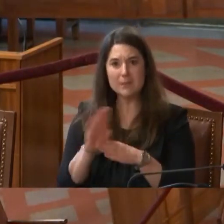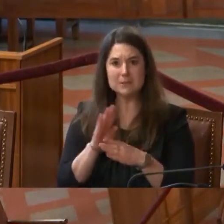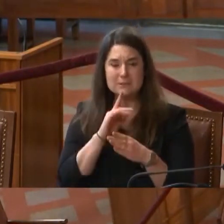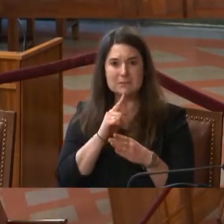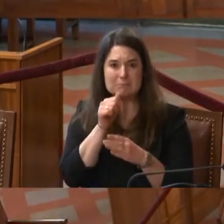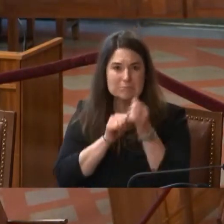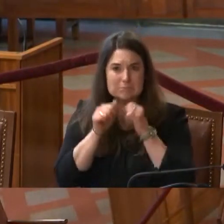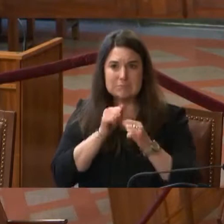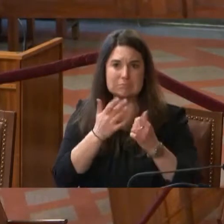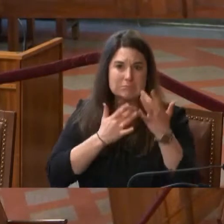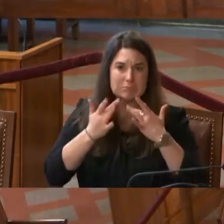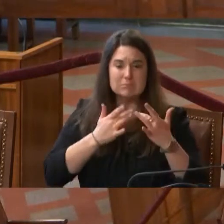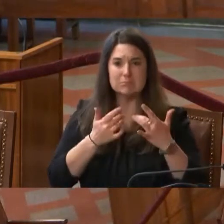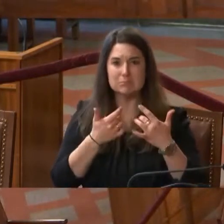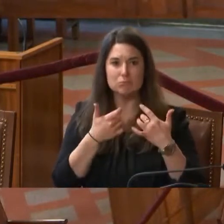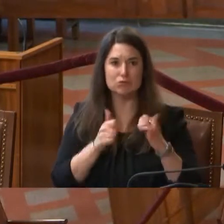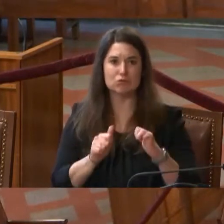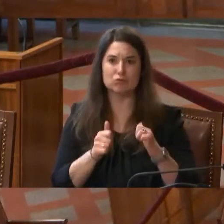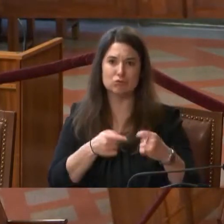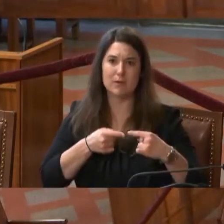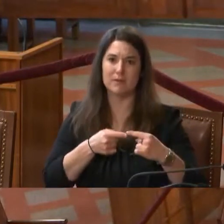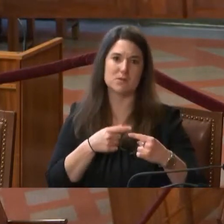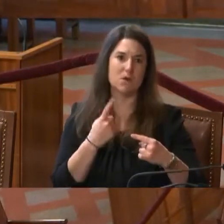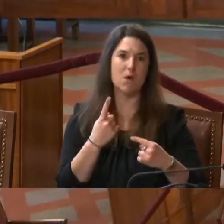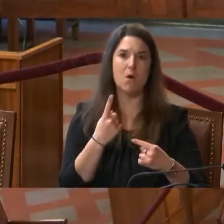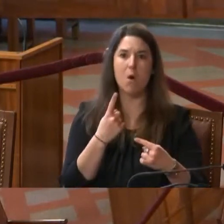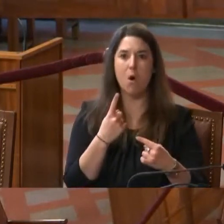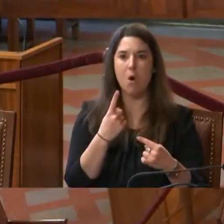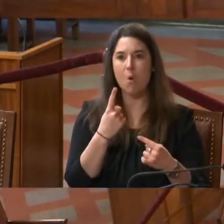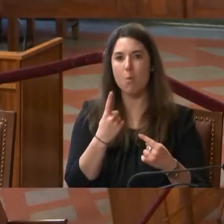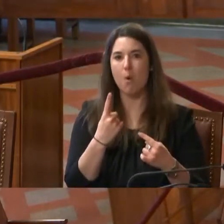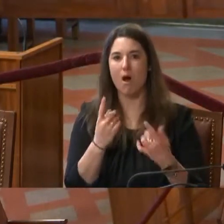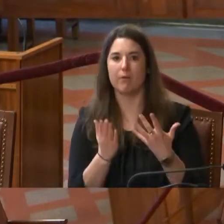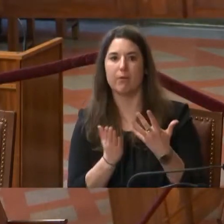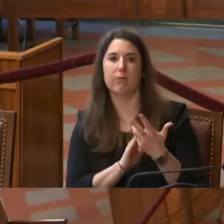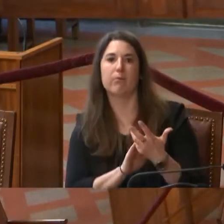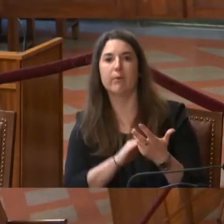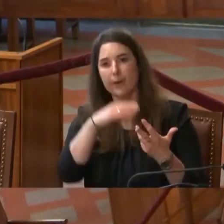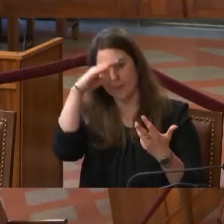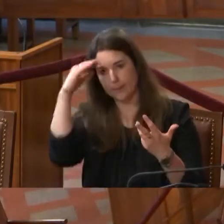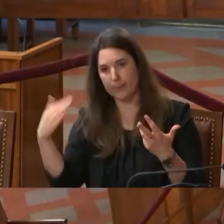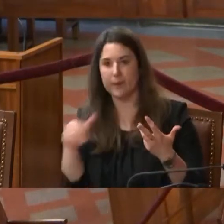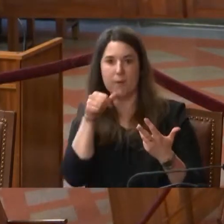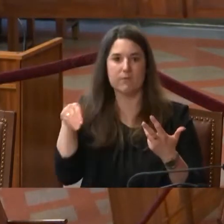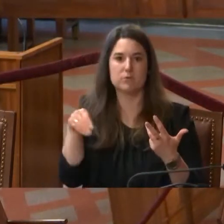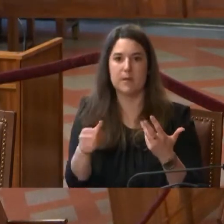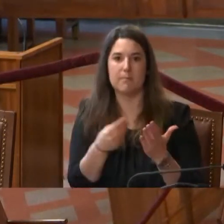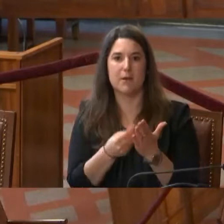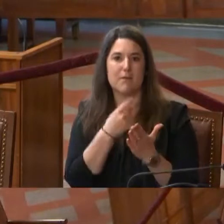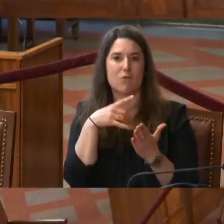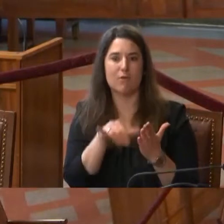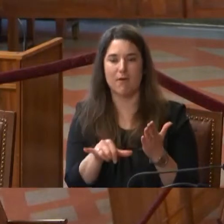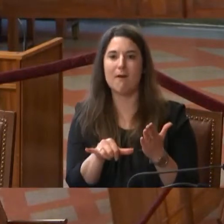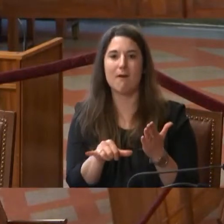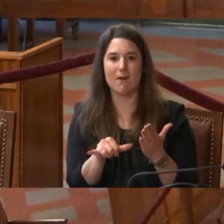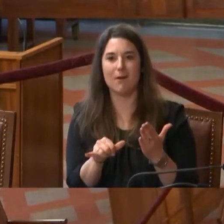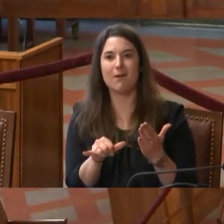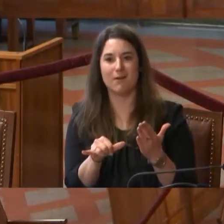know, trying to recoup, this is one less thing that they have to maybe spend money on to try and come